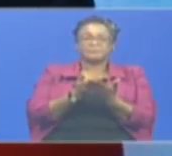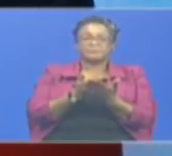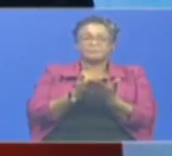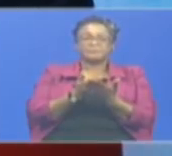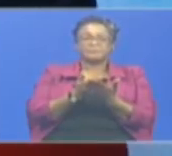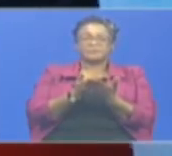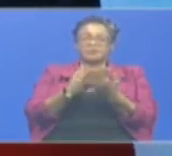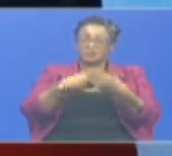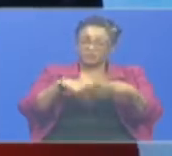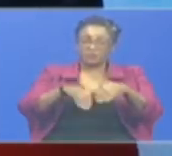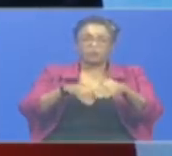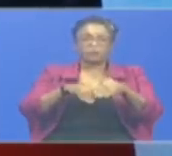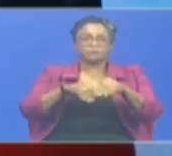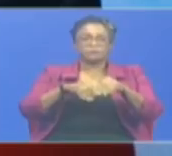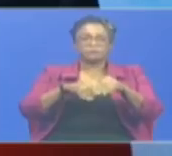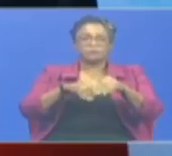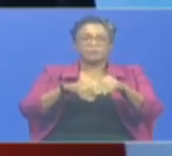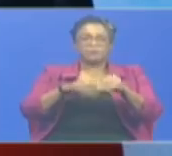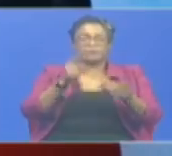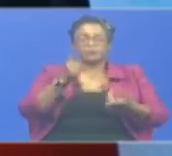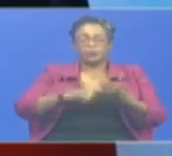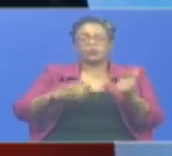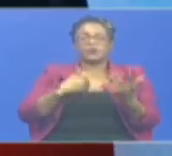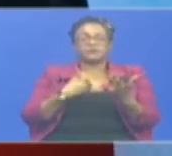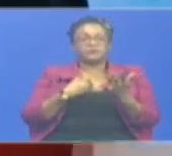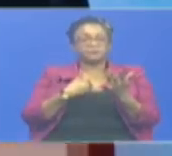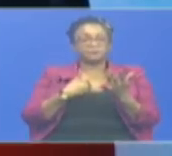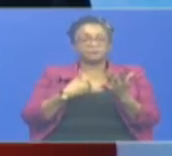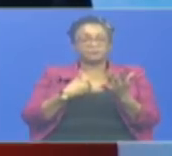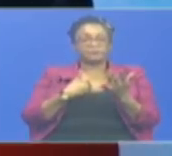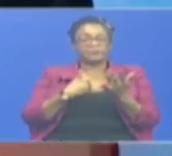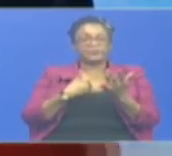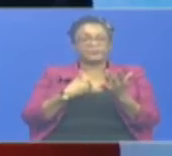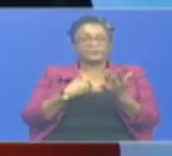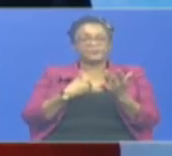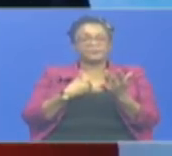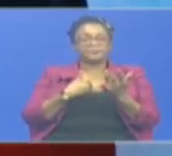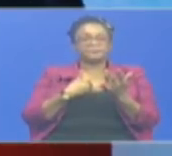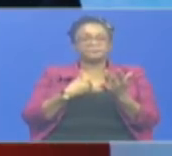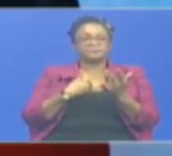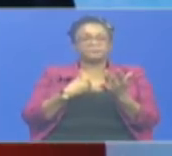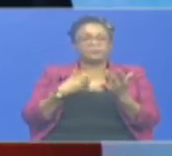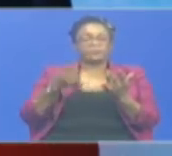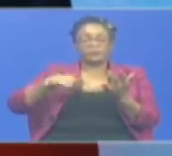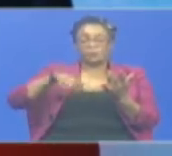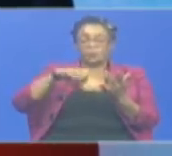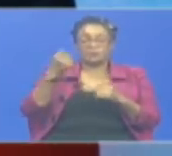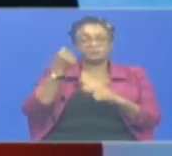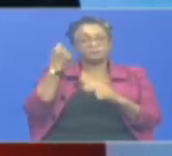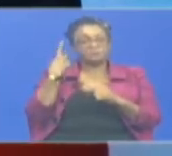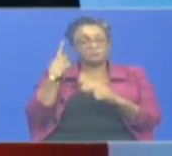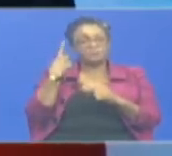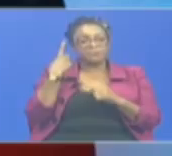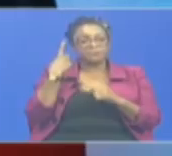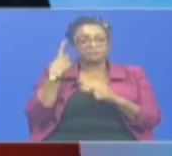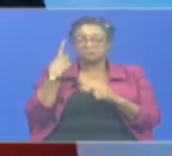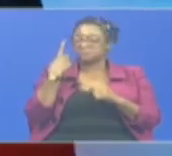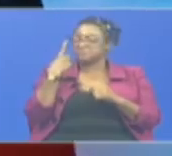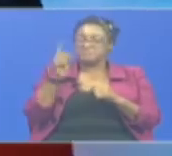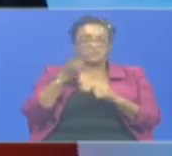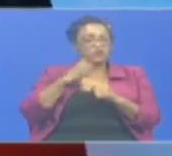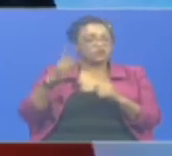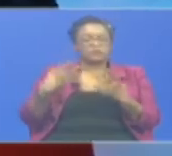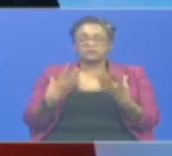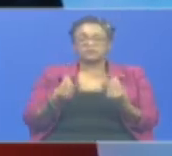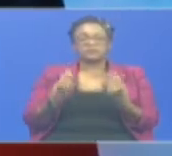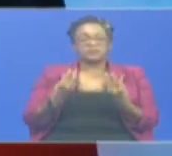adhere to the measures that have been put in place. We understand that these measures are not easy.